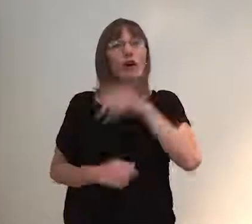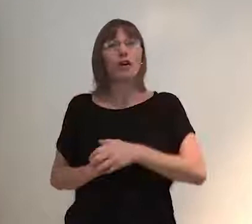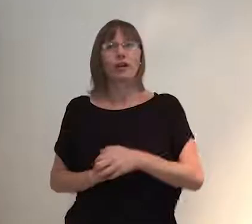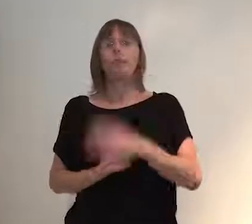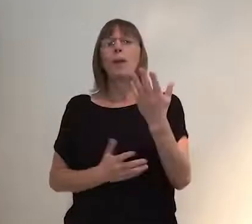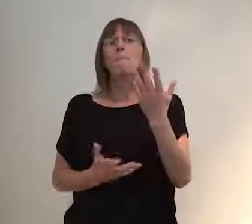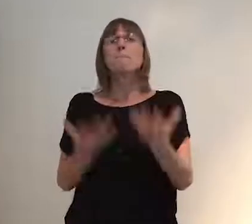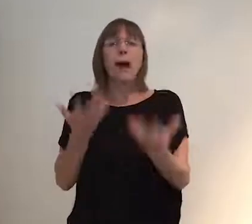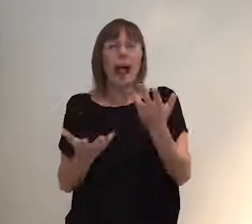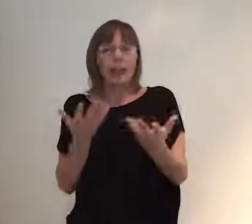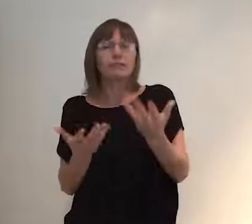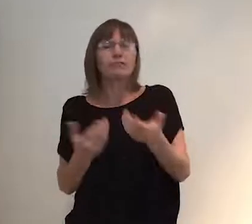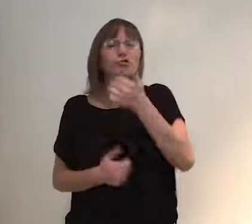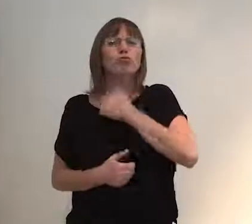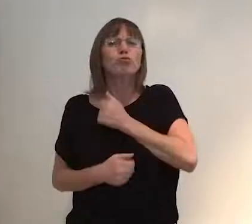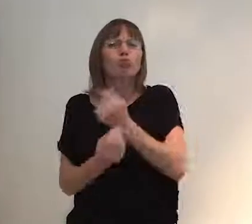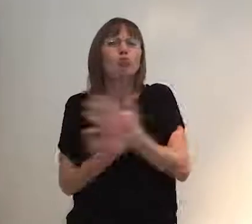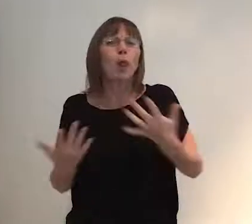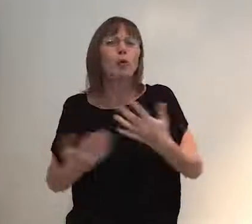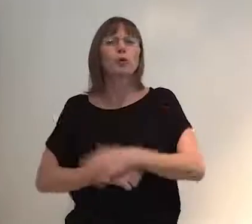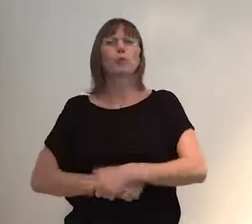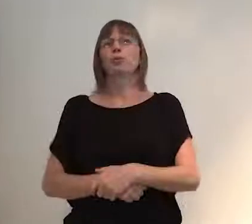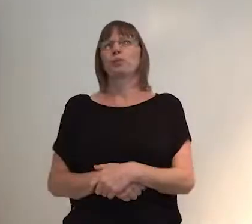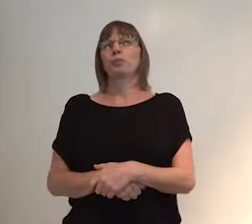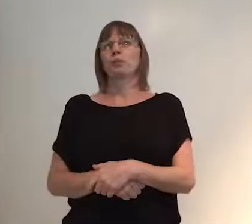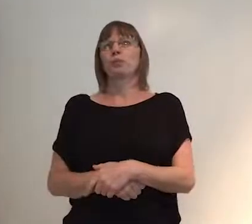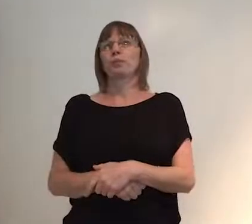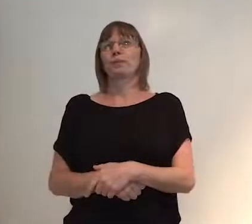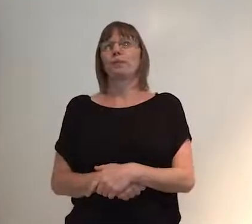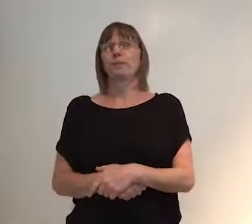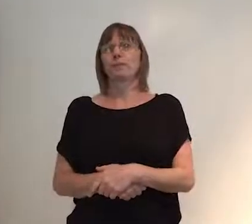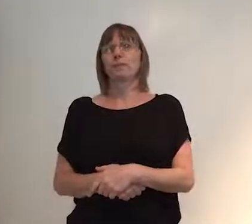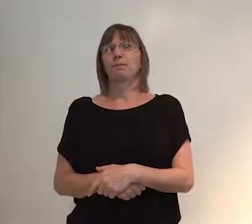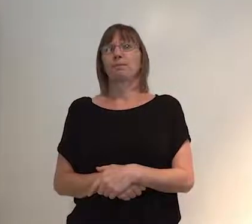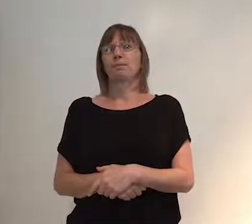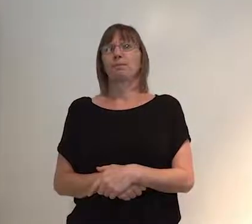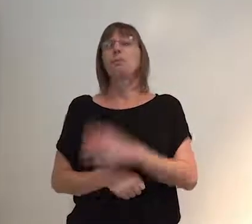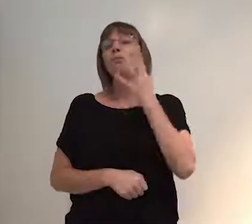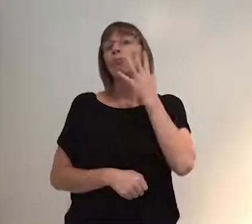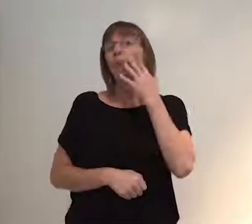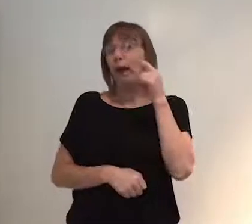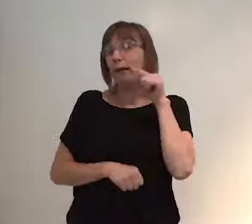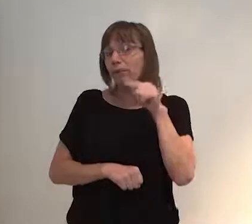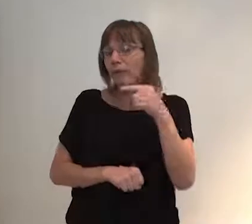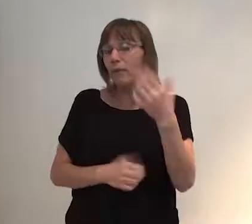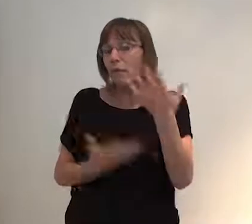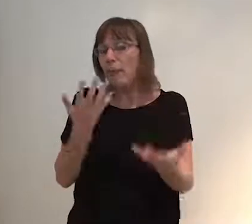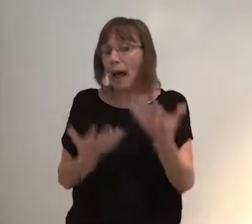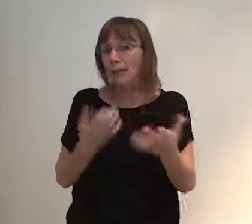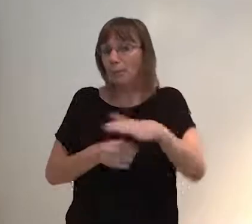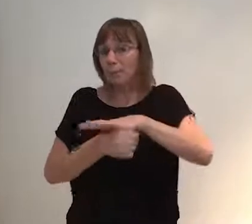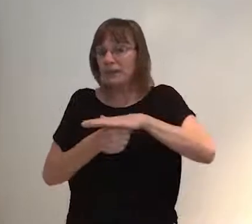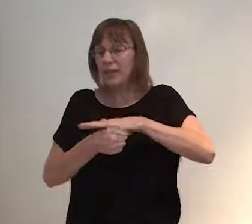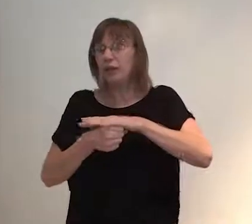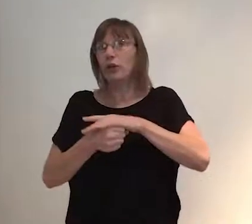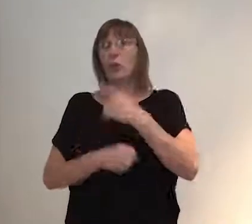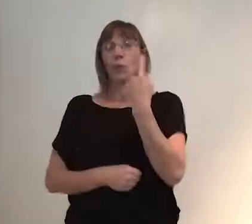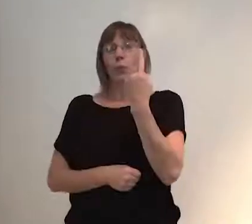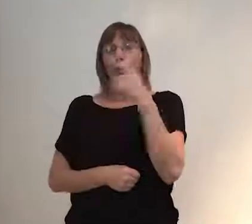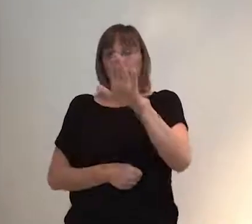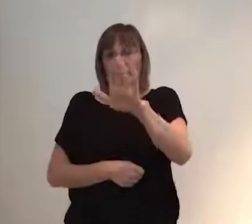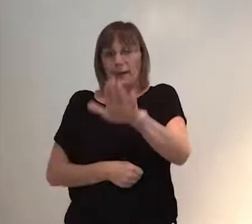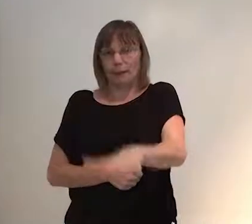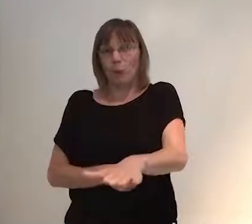pose that involves some balance as well. So what I like to do when we do balancing poses is to take a